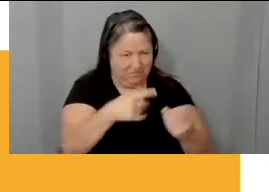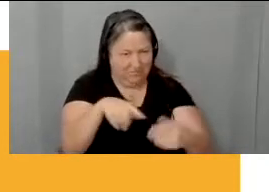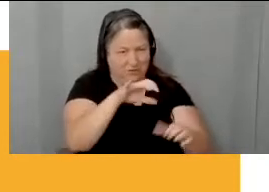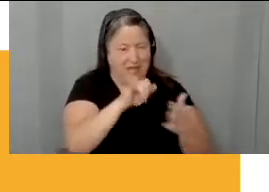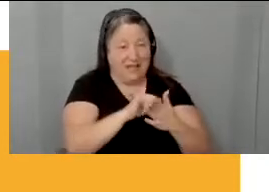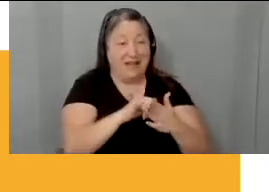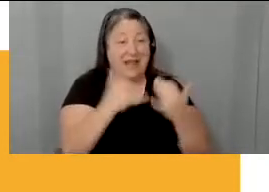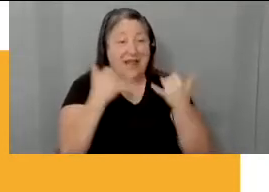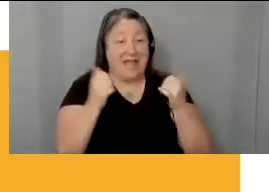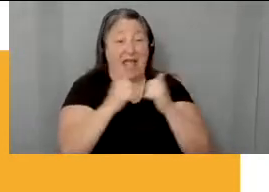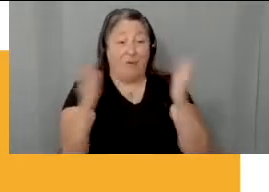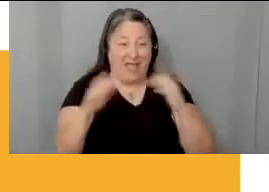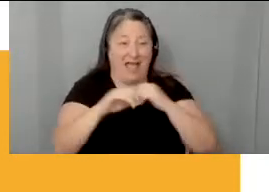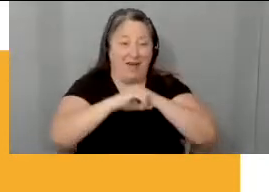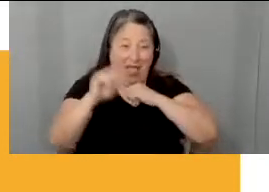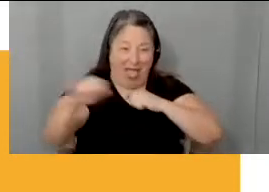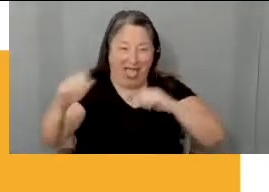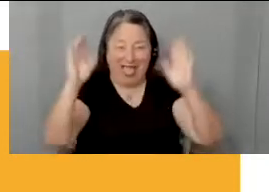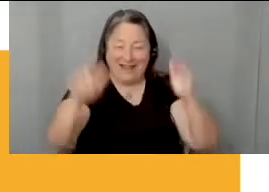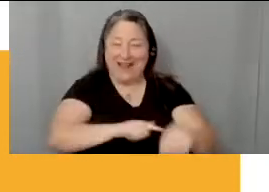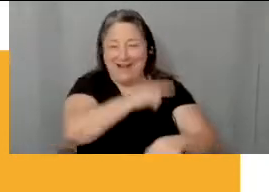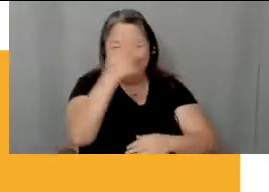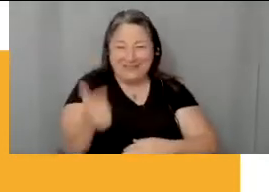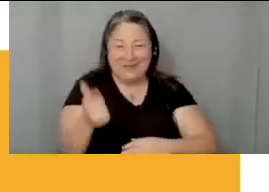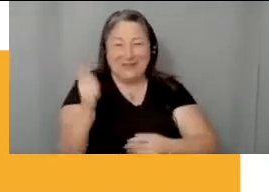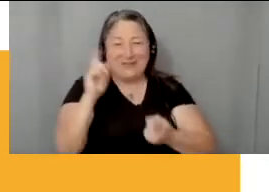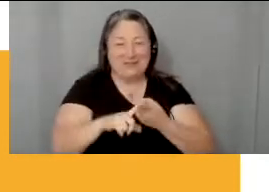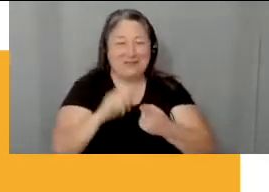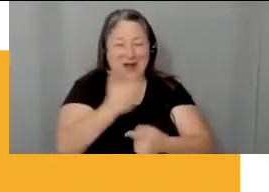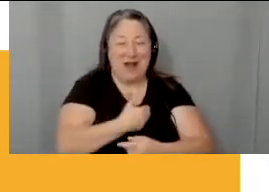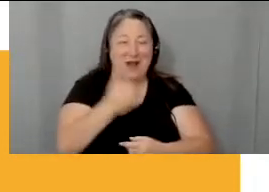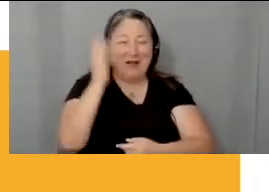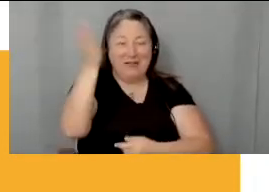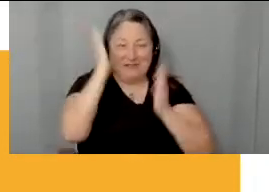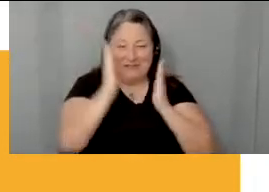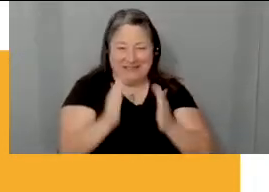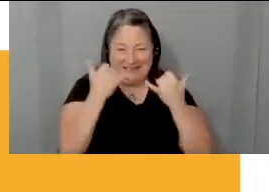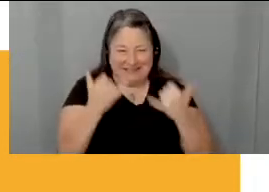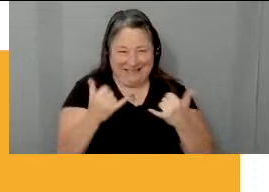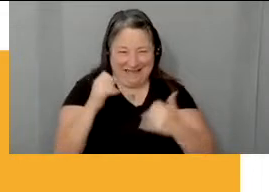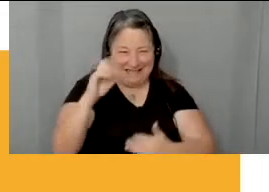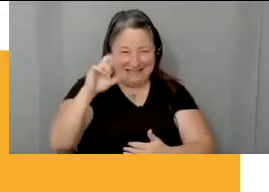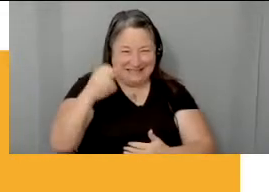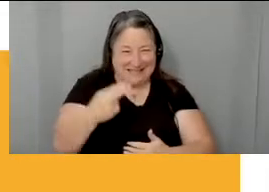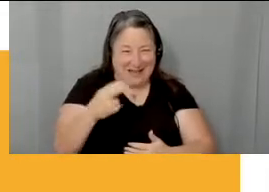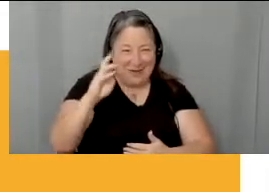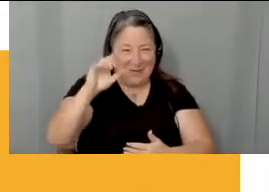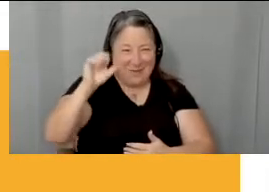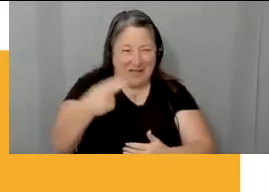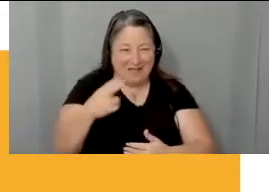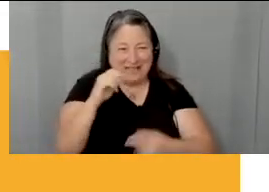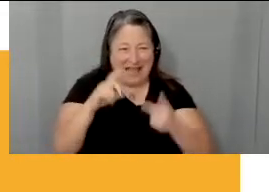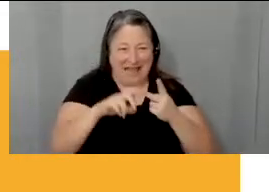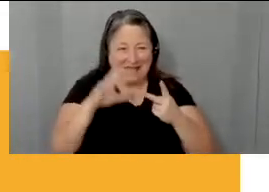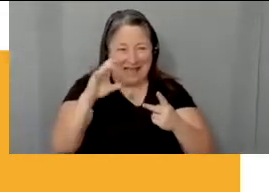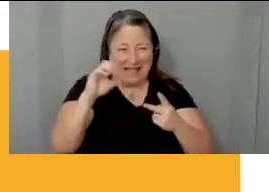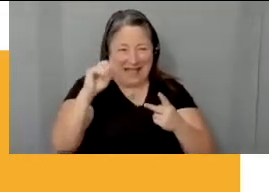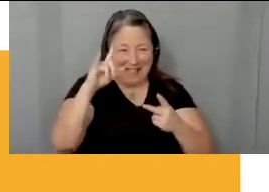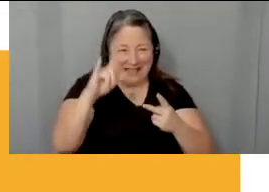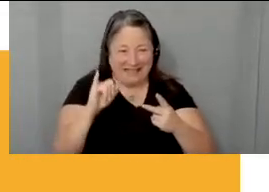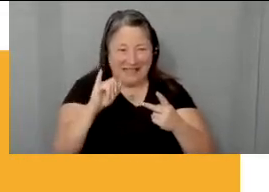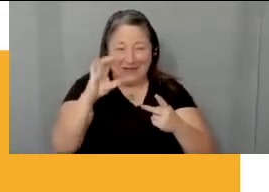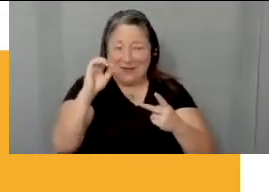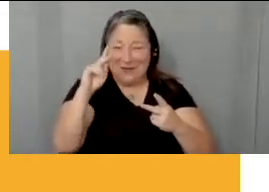And now, without further ado, I turn it over to our speakers, Sarah Welch and Golly Cooks. I believe